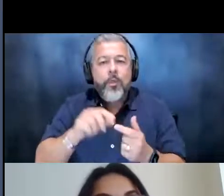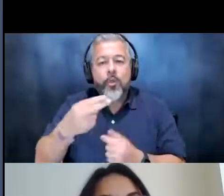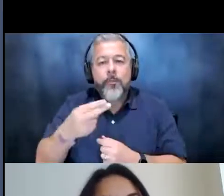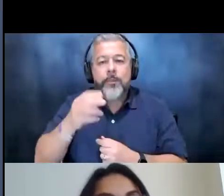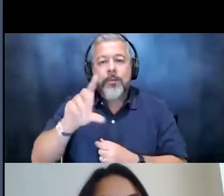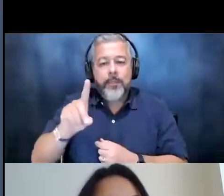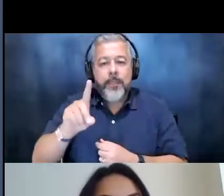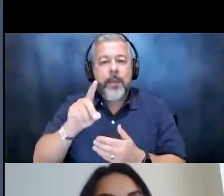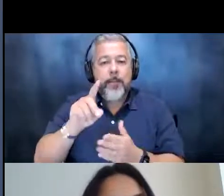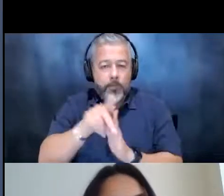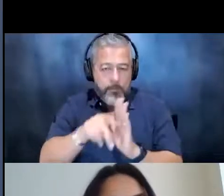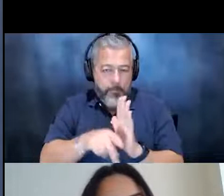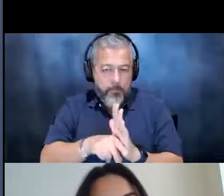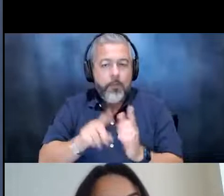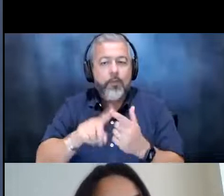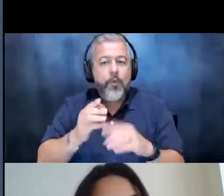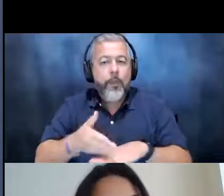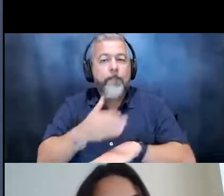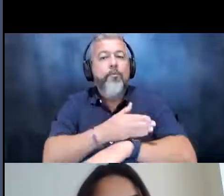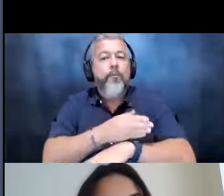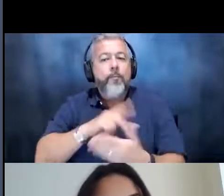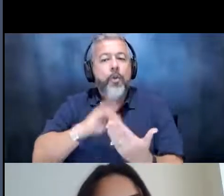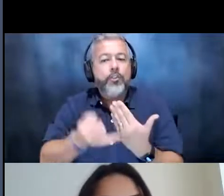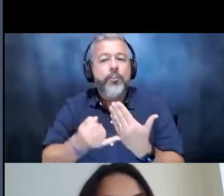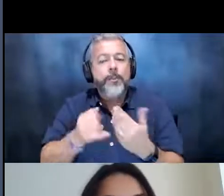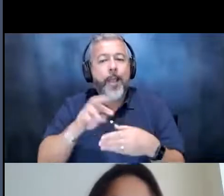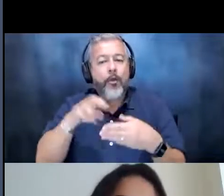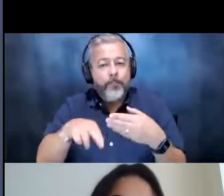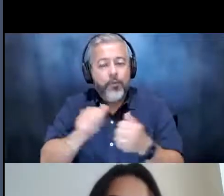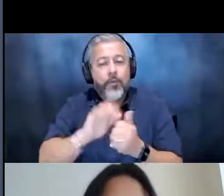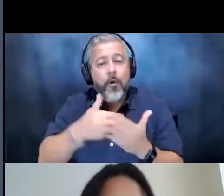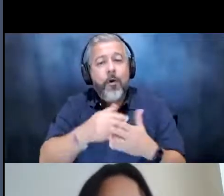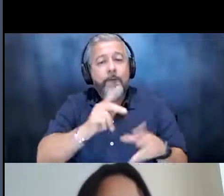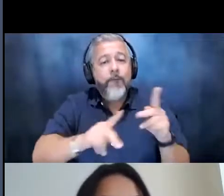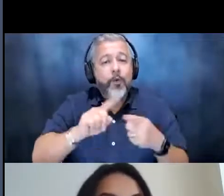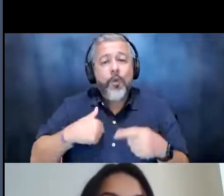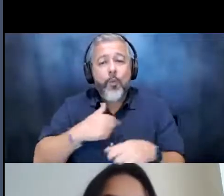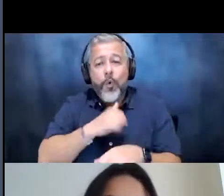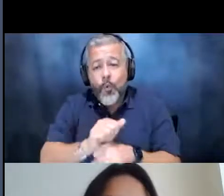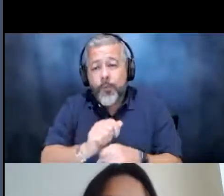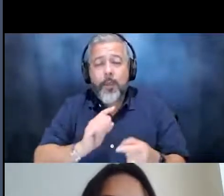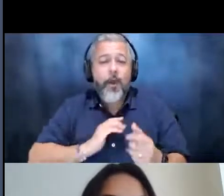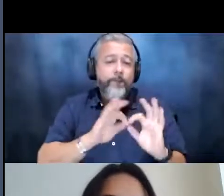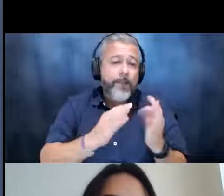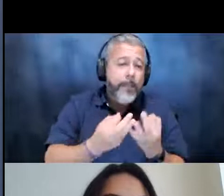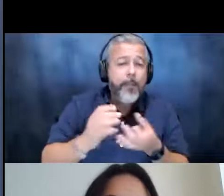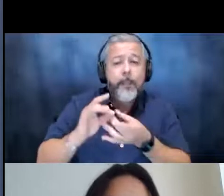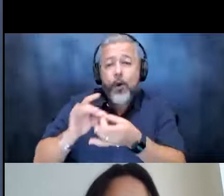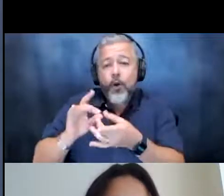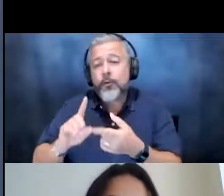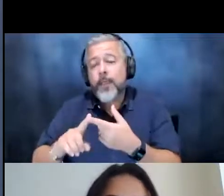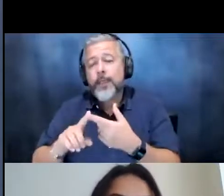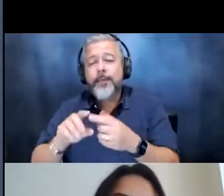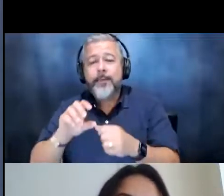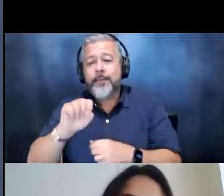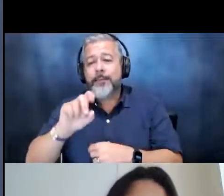we can improve project outcomes for all of the folks that we work with, our families, our partners, and our stakeholders. So for